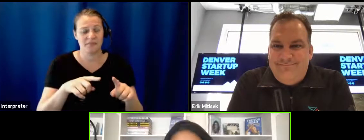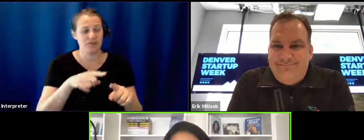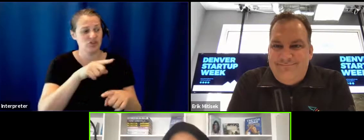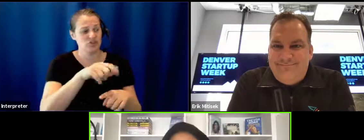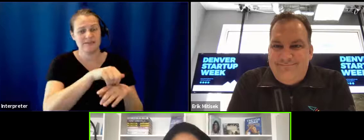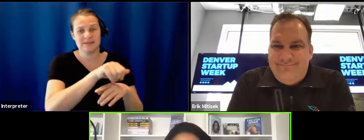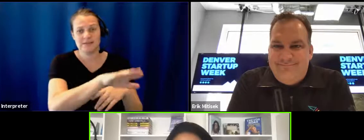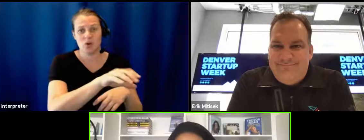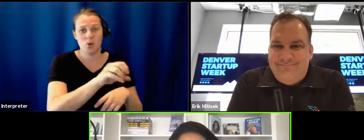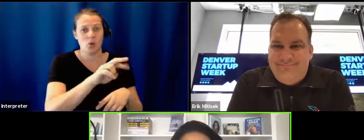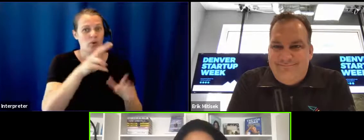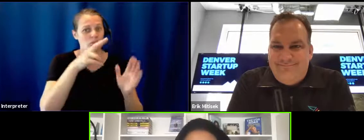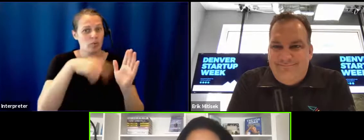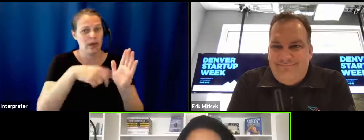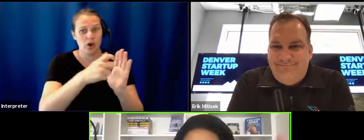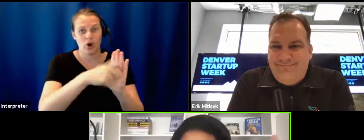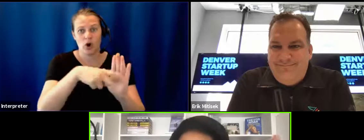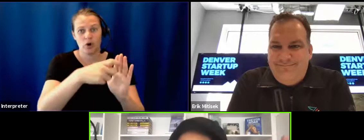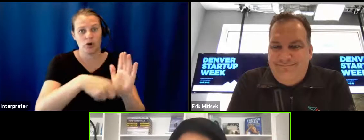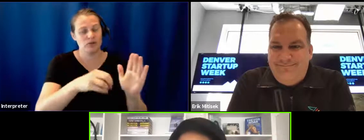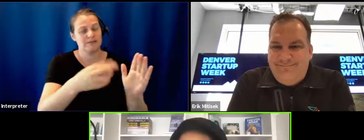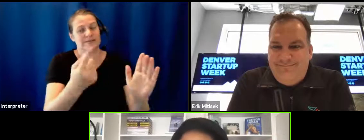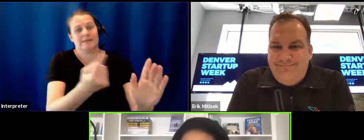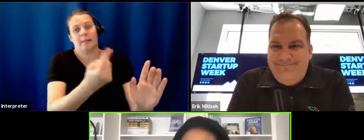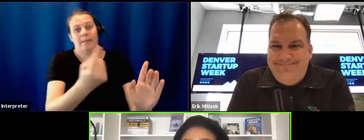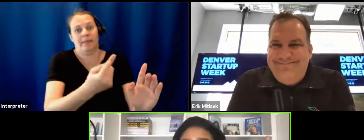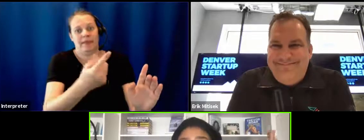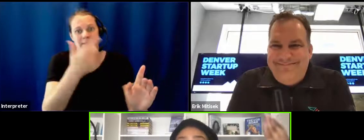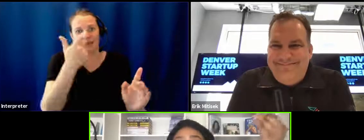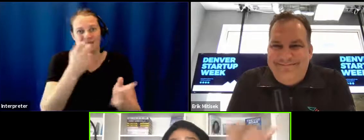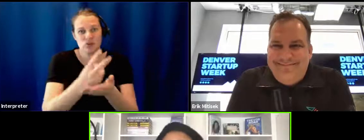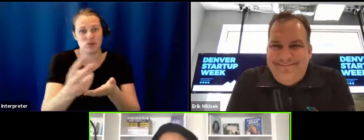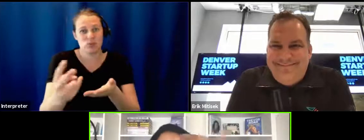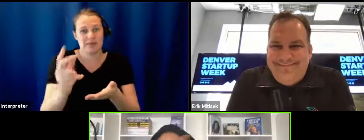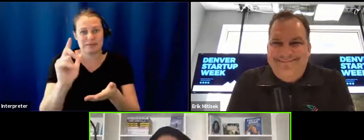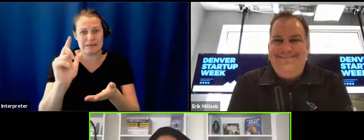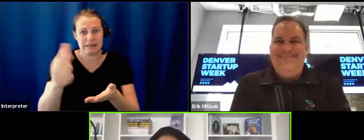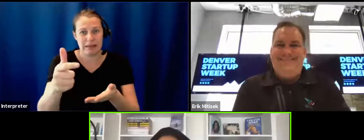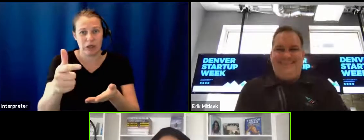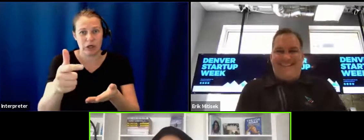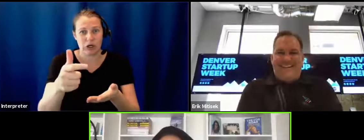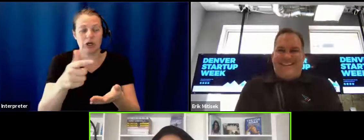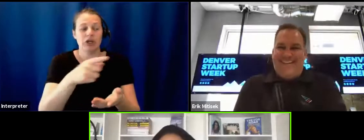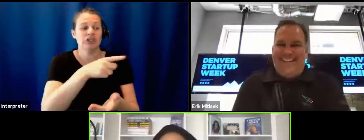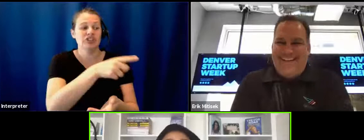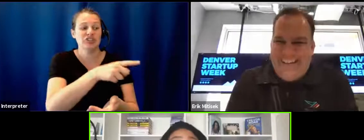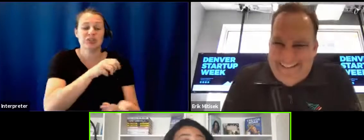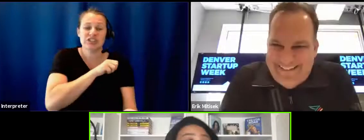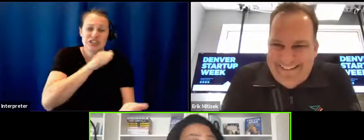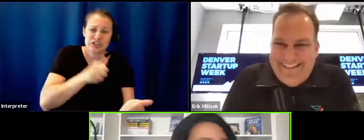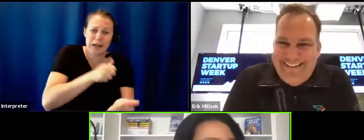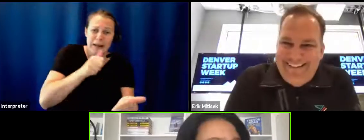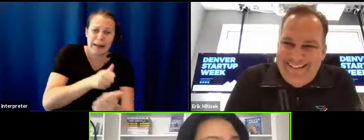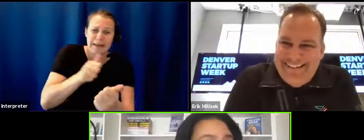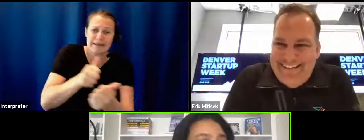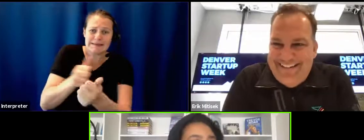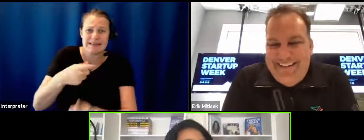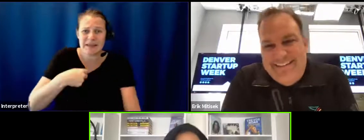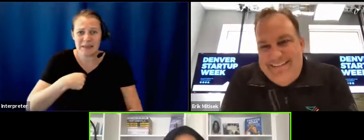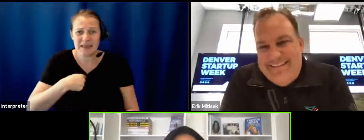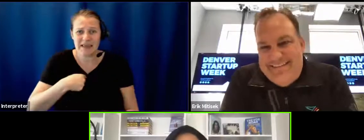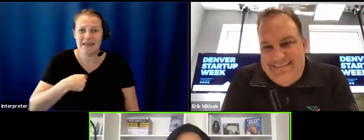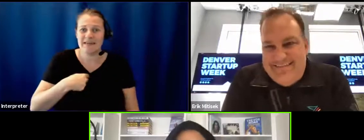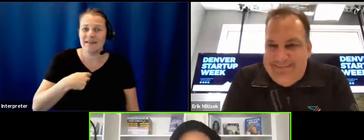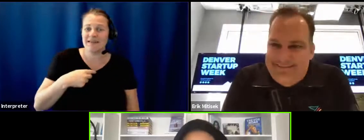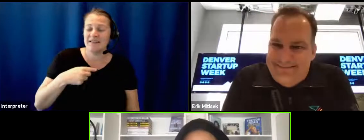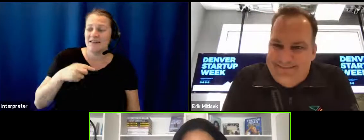came across an article. Within weeks, she was chasing me on email, chasing me.